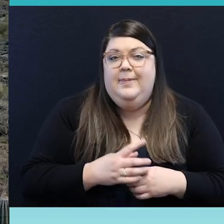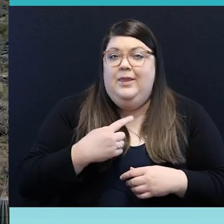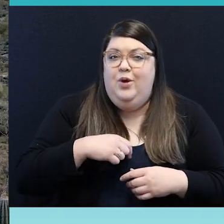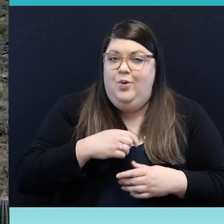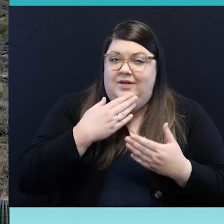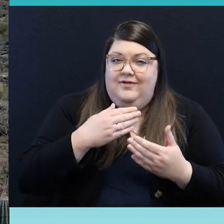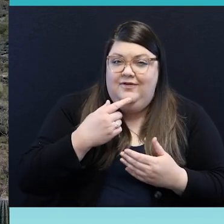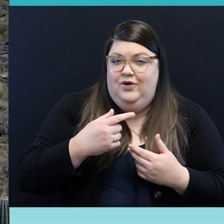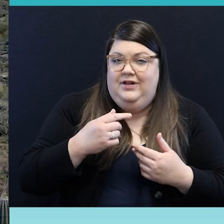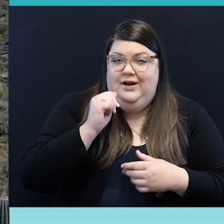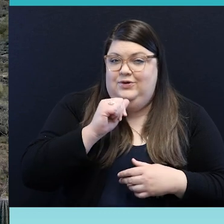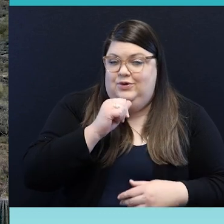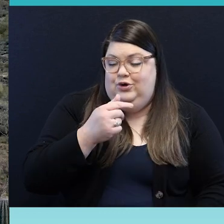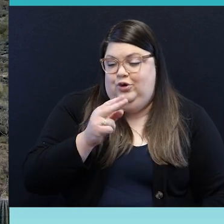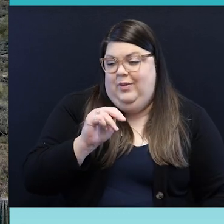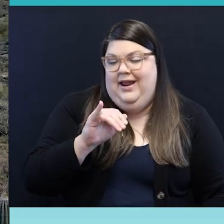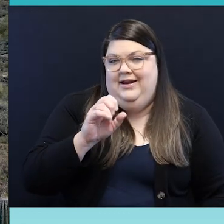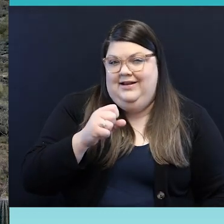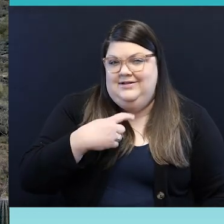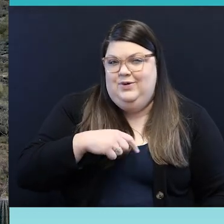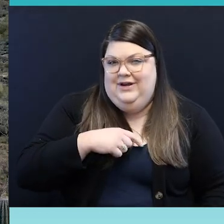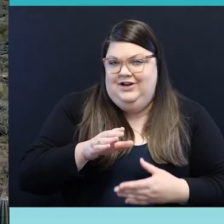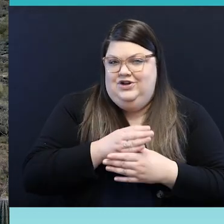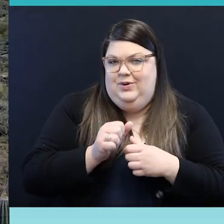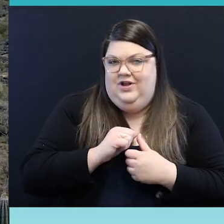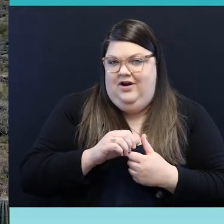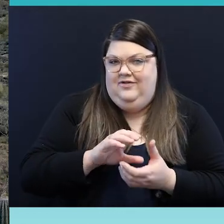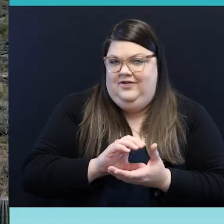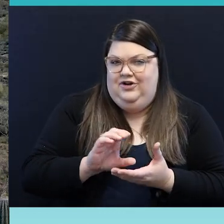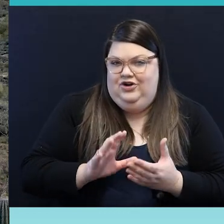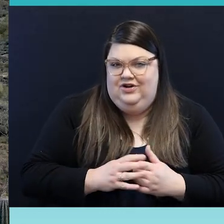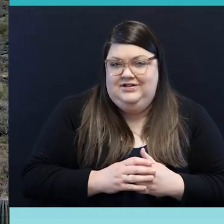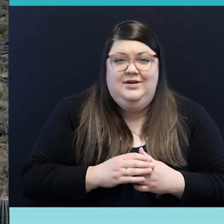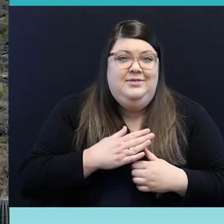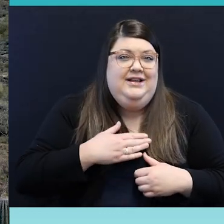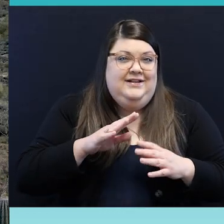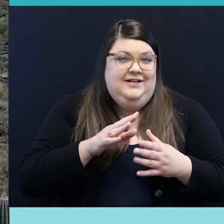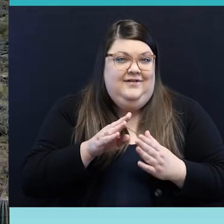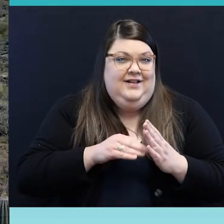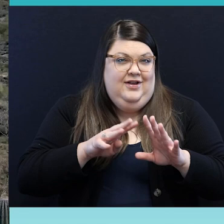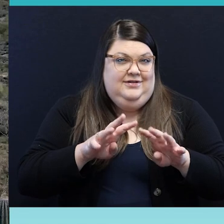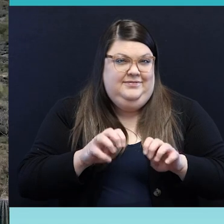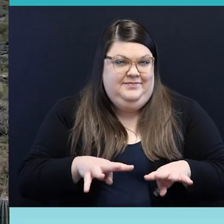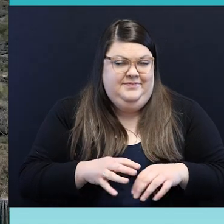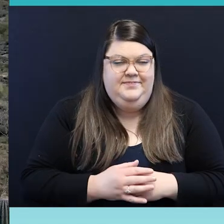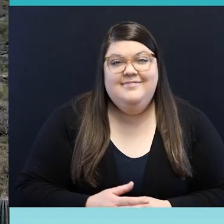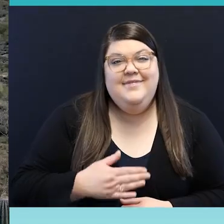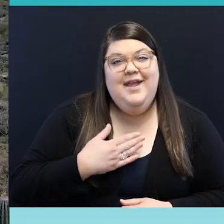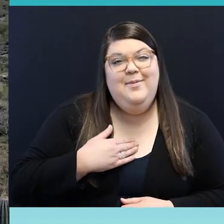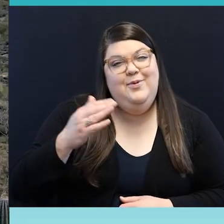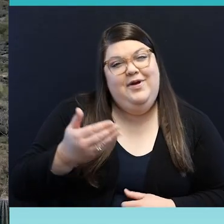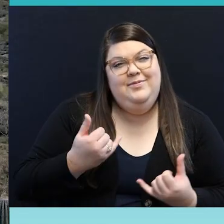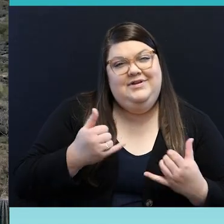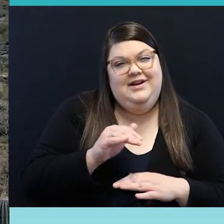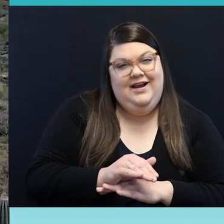share with the speakers. We hope you will fill out the evaluation that you will receive directly after the program. I'm happy to welcome tonight's presenters,